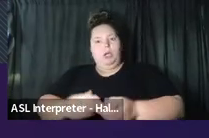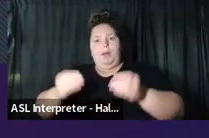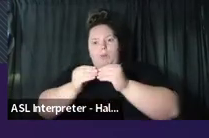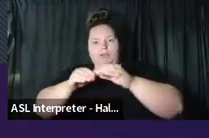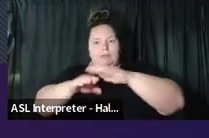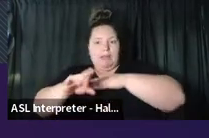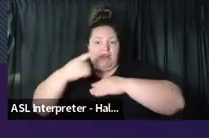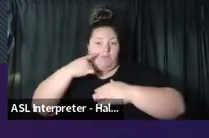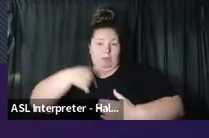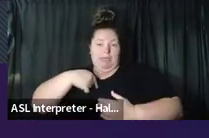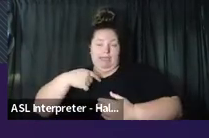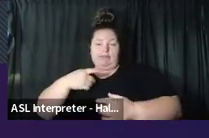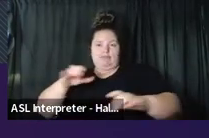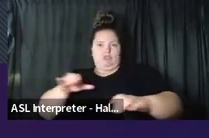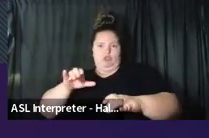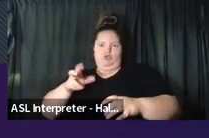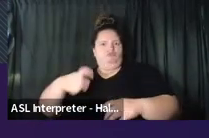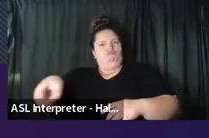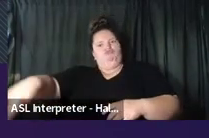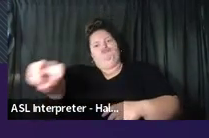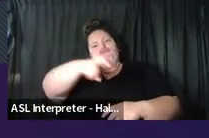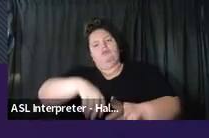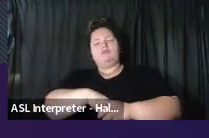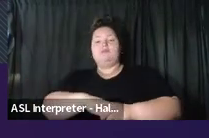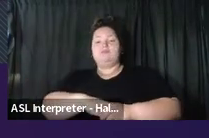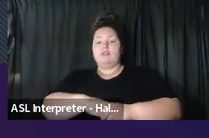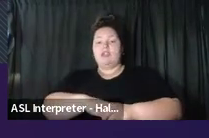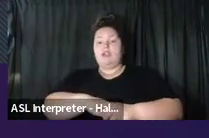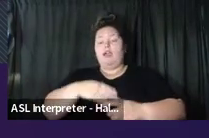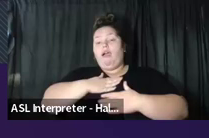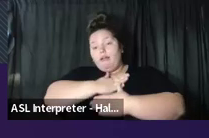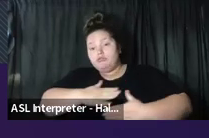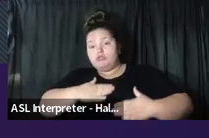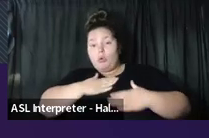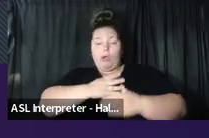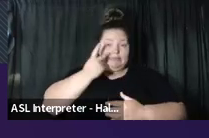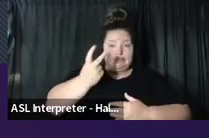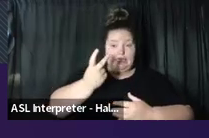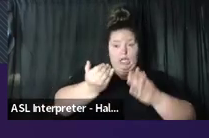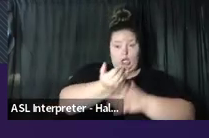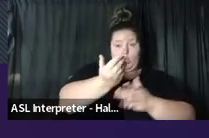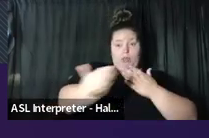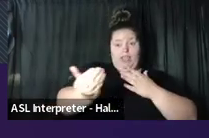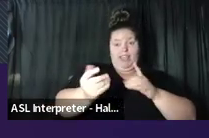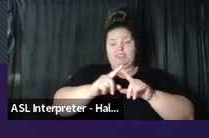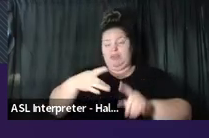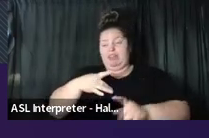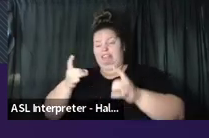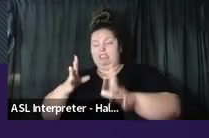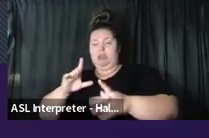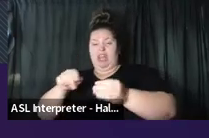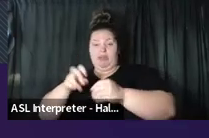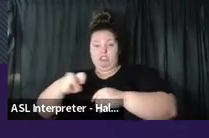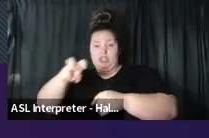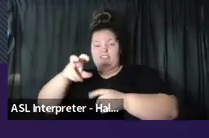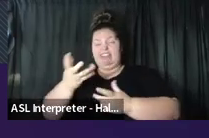So what I like about traveling is seeing new things. What I dislike about traveling is inaccessibility that doesn't allow me to see